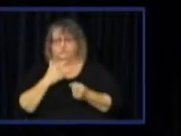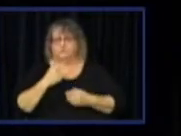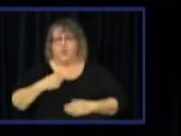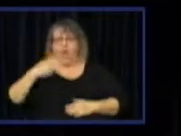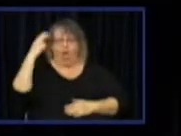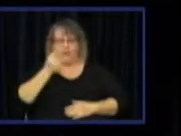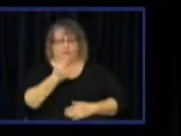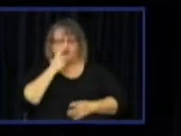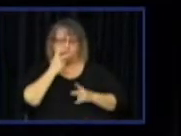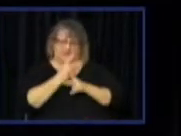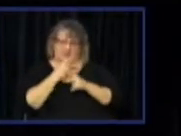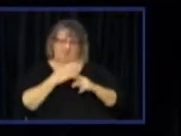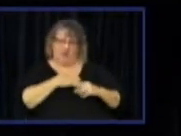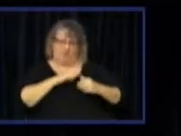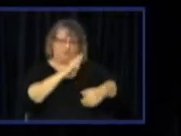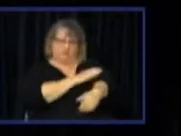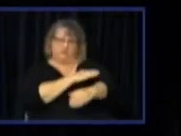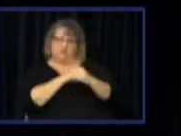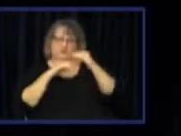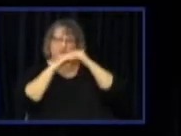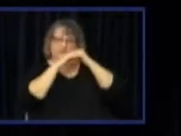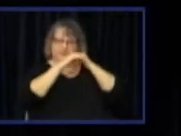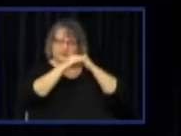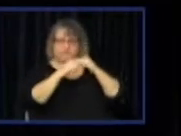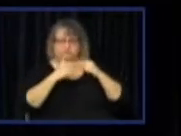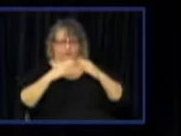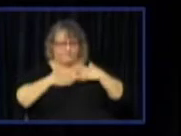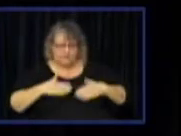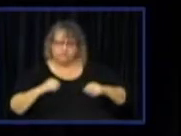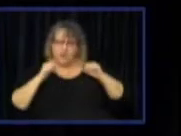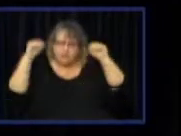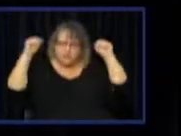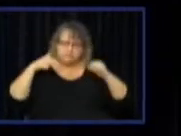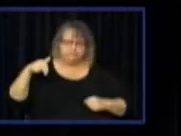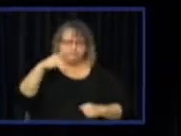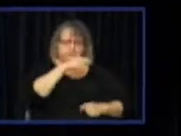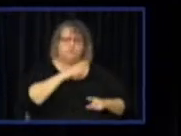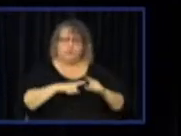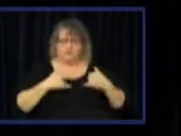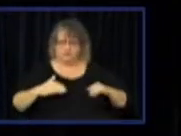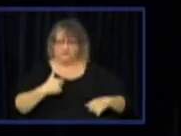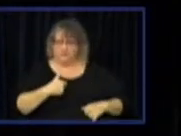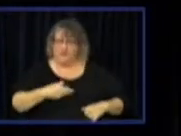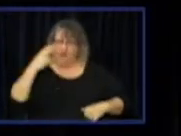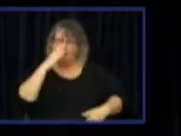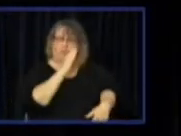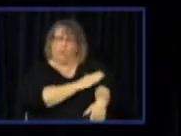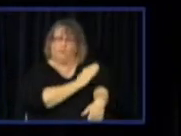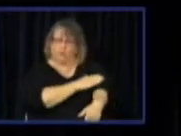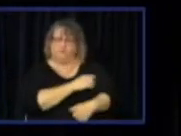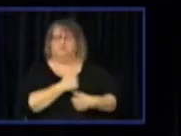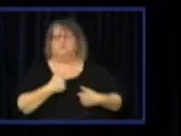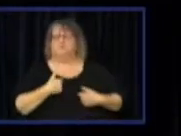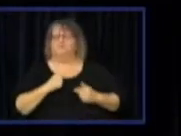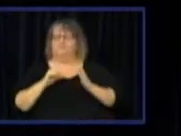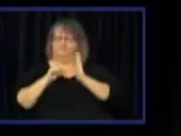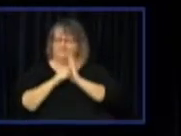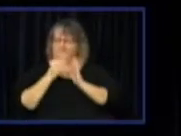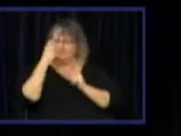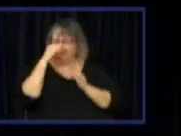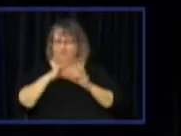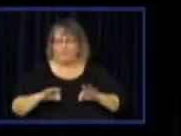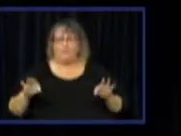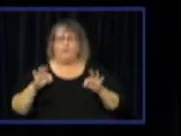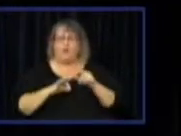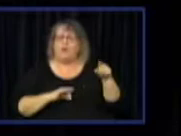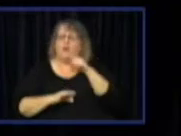high doses to reduce my blood pressure, even though I'm physically active. And so it just emphasizes that